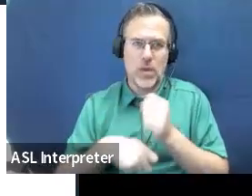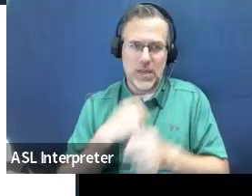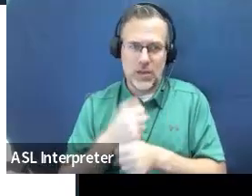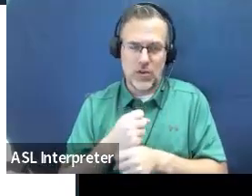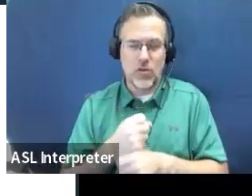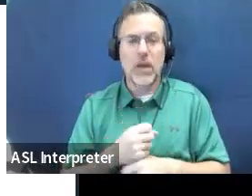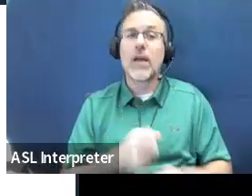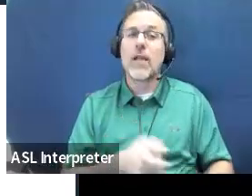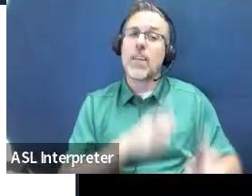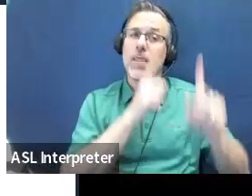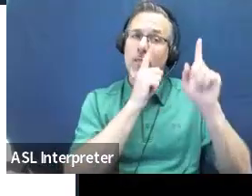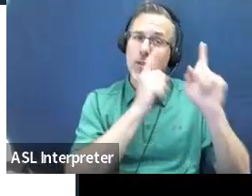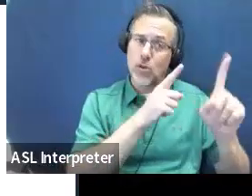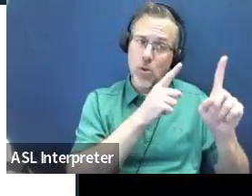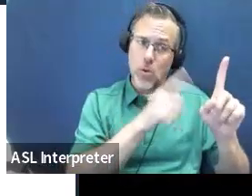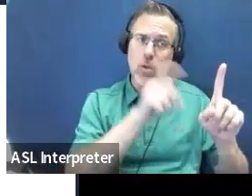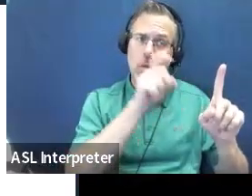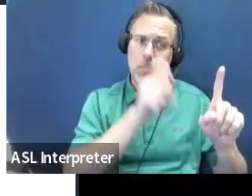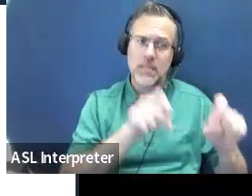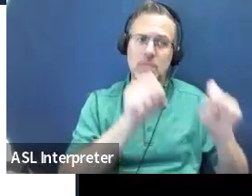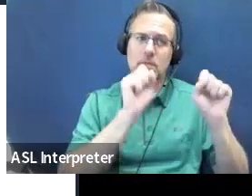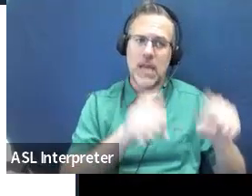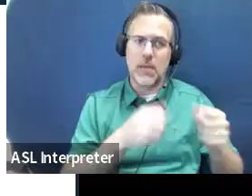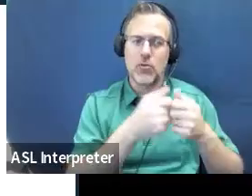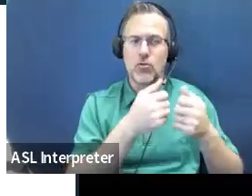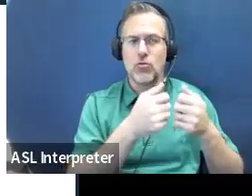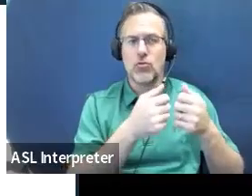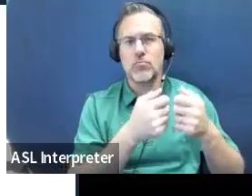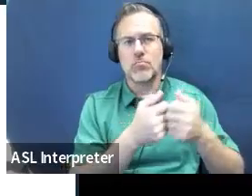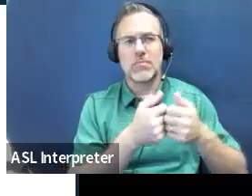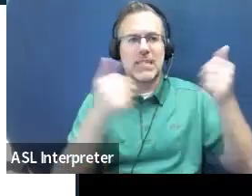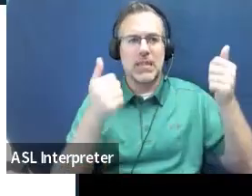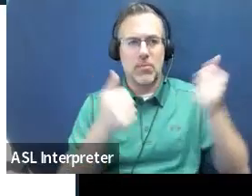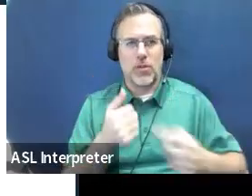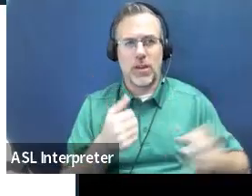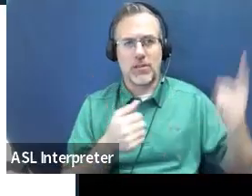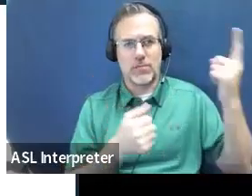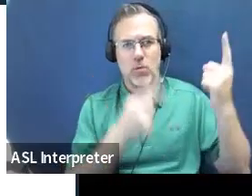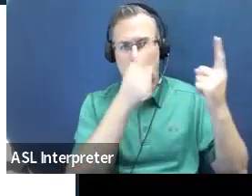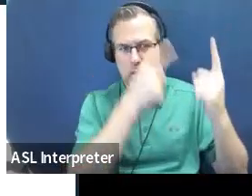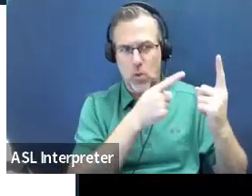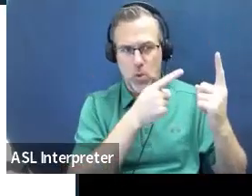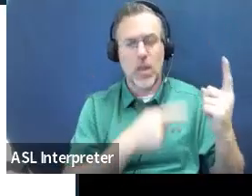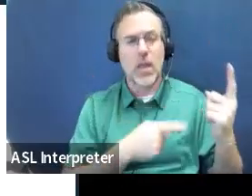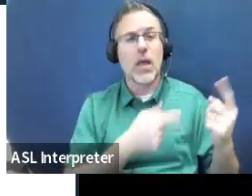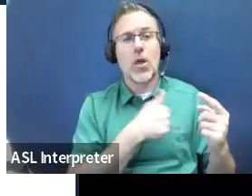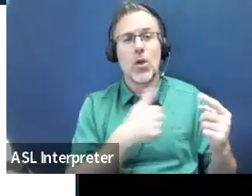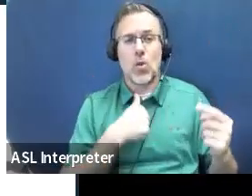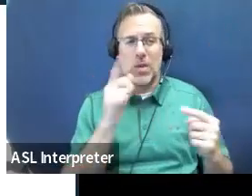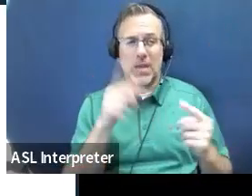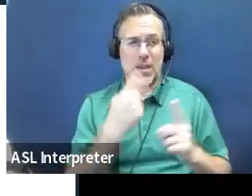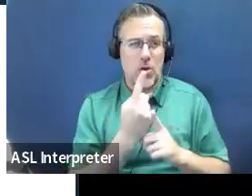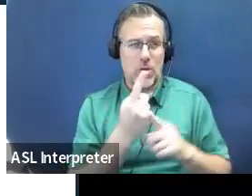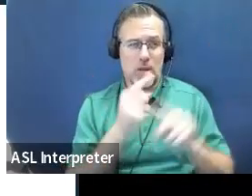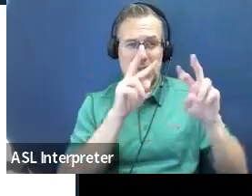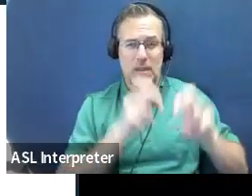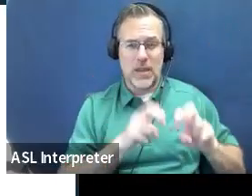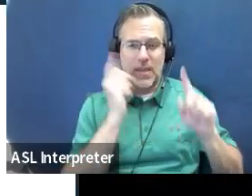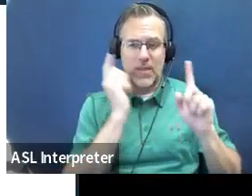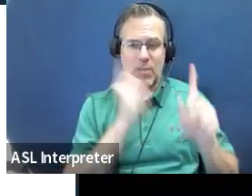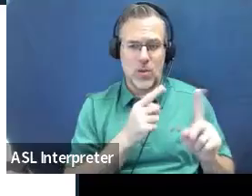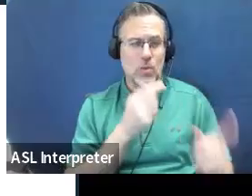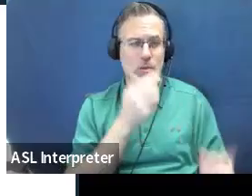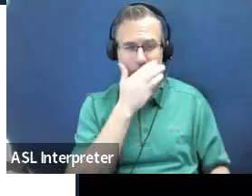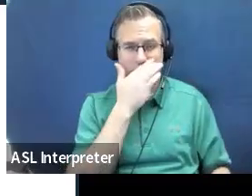goal needs to be able to stand alone because we only look at the goals unless it's the